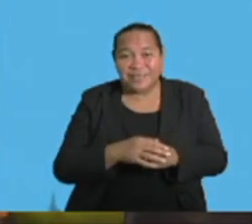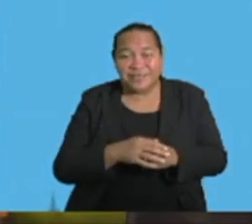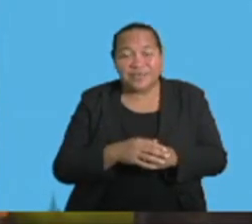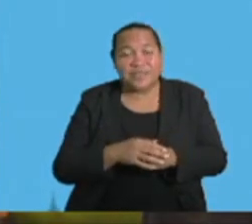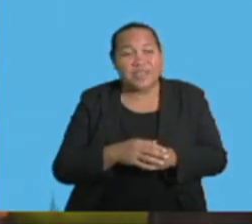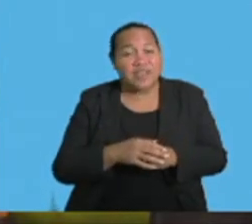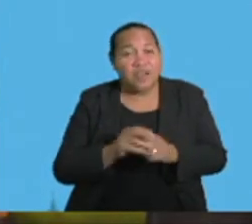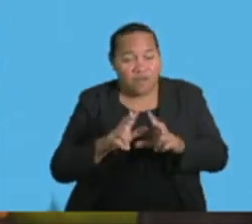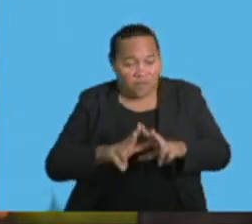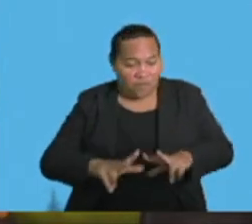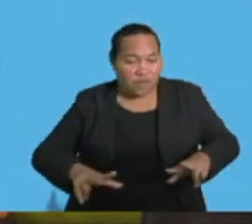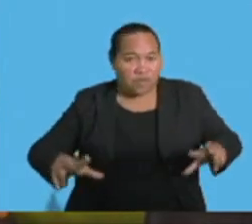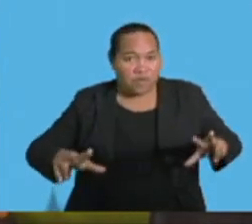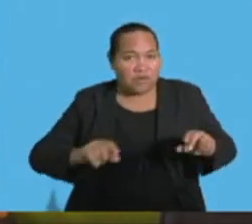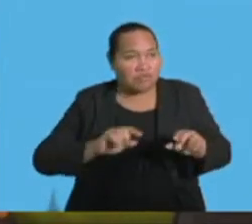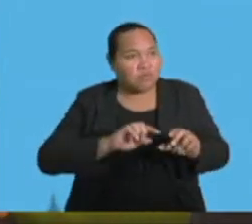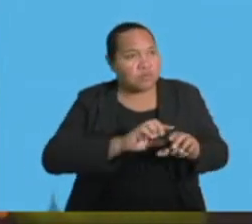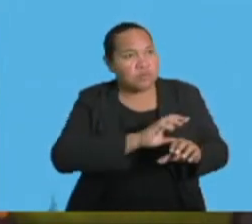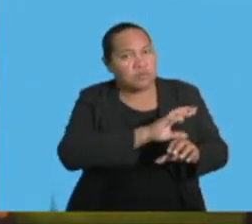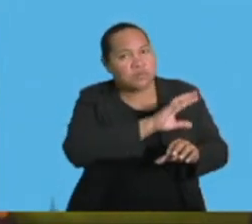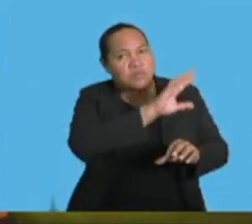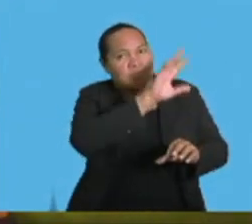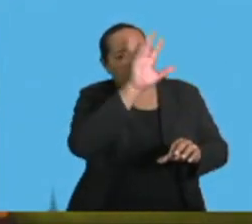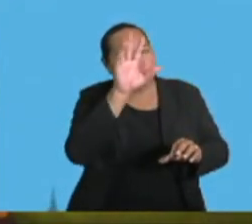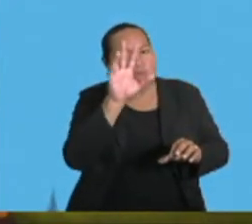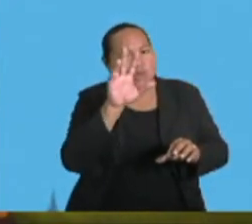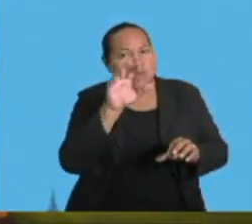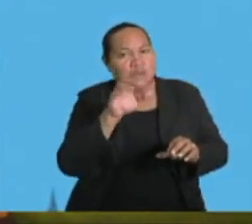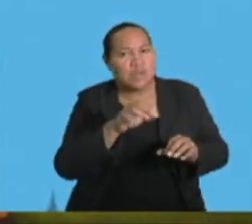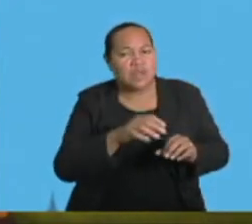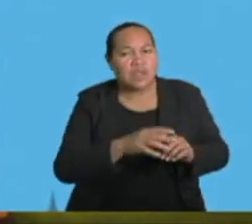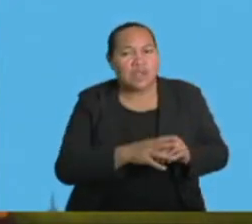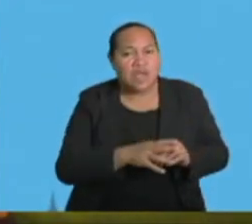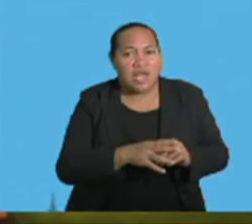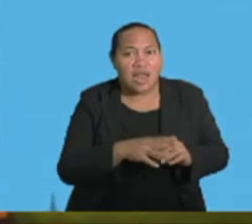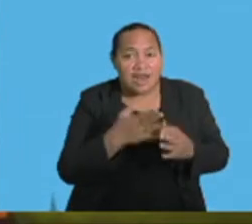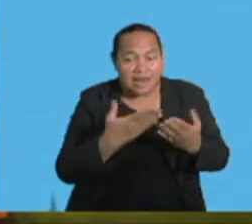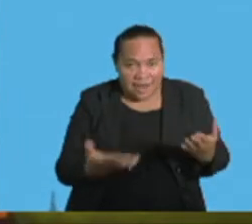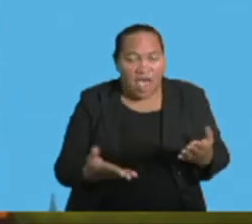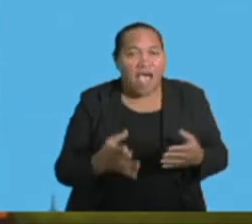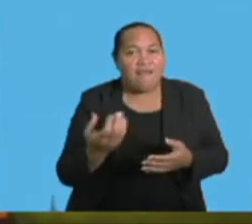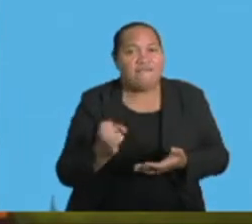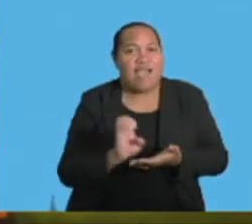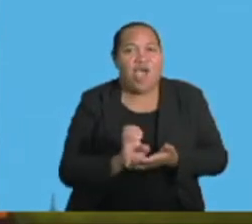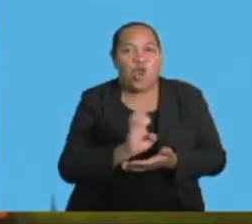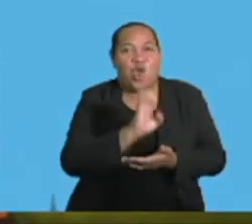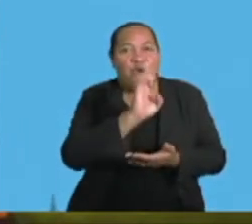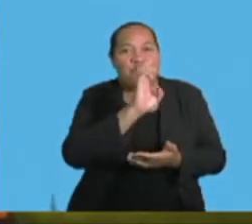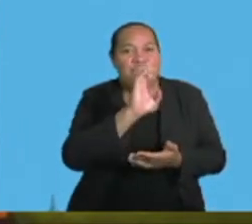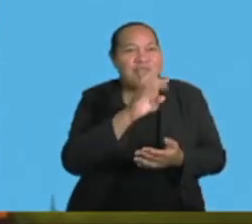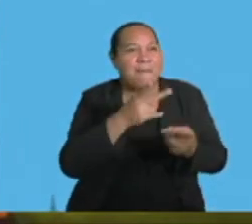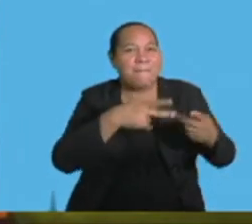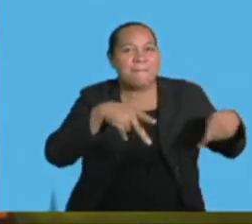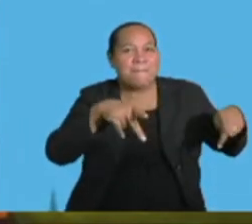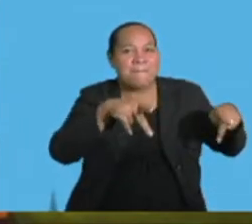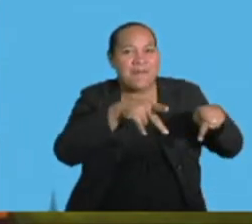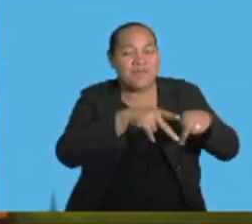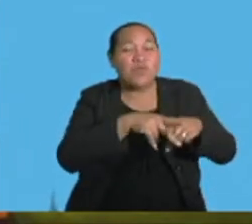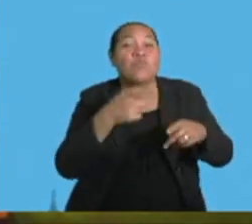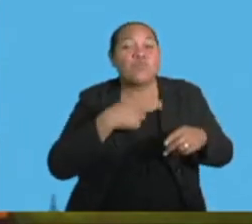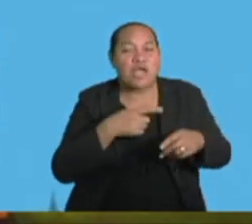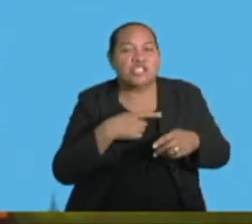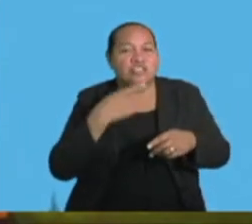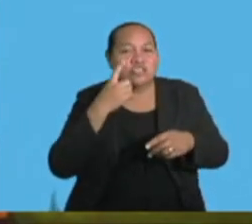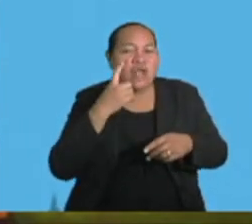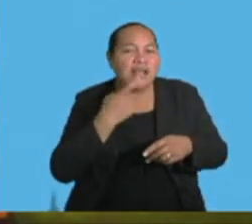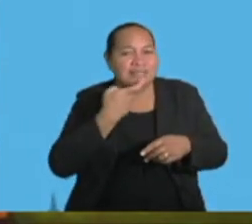Viti Levu, all the way up to Matawalu village in Drasa, which is now an economic zone. So this is, of course, to attract investors, to